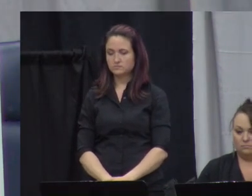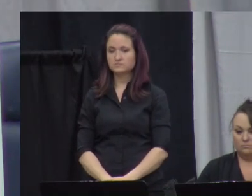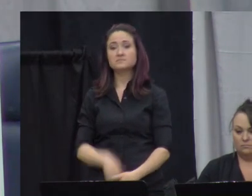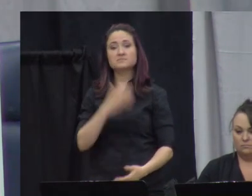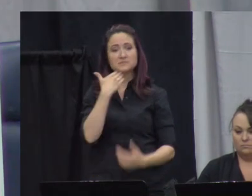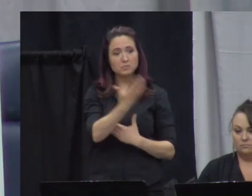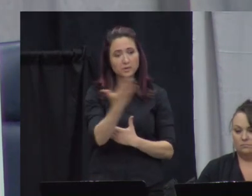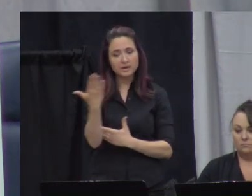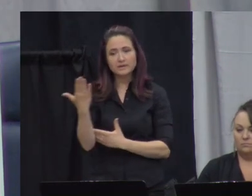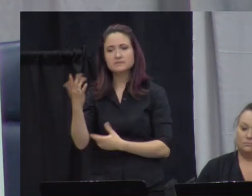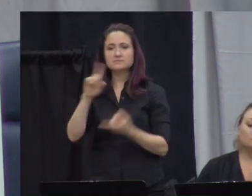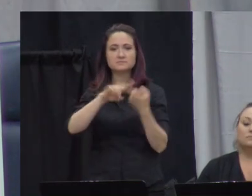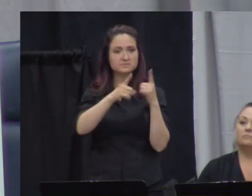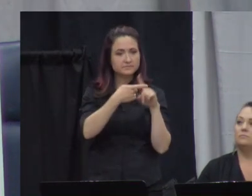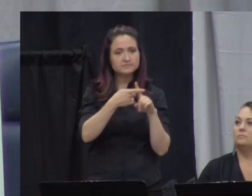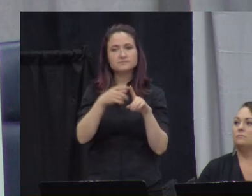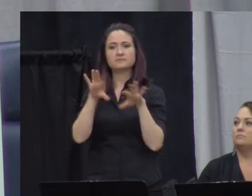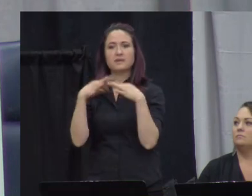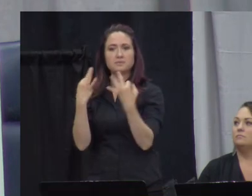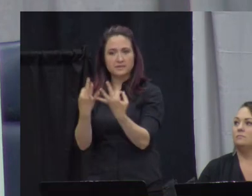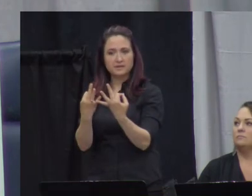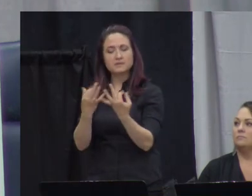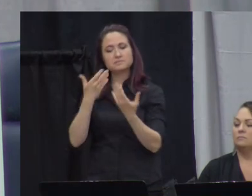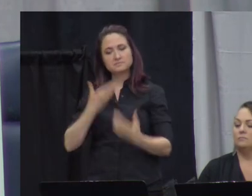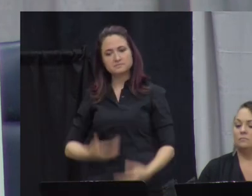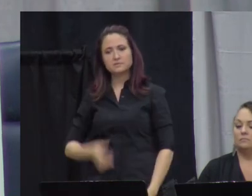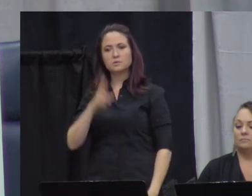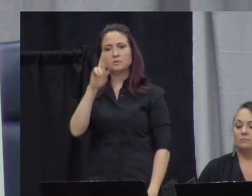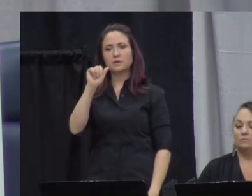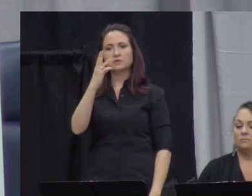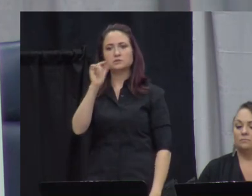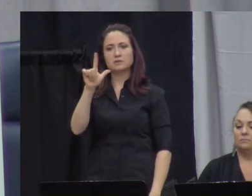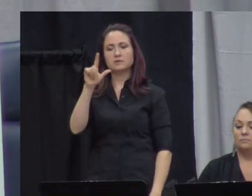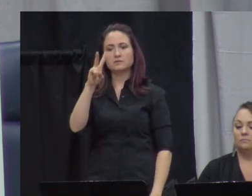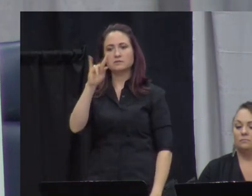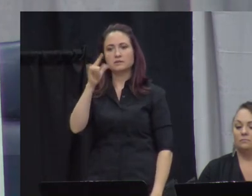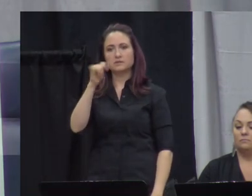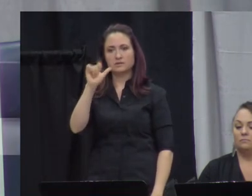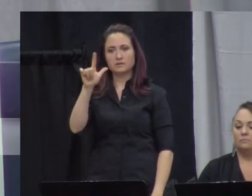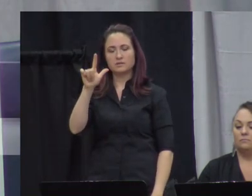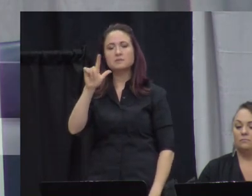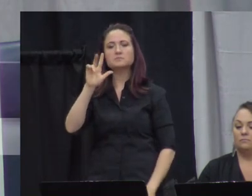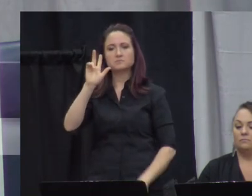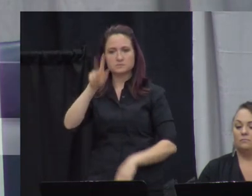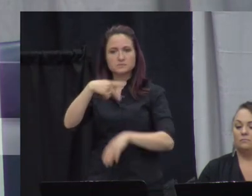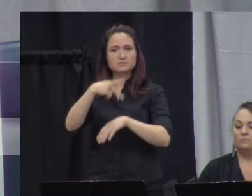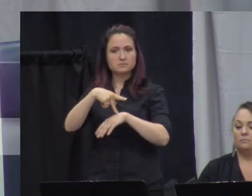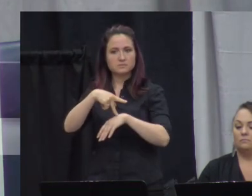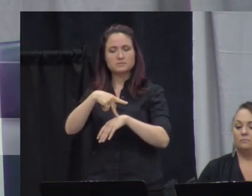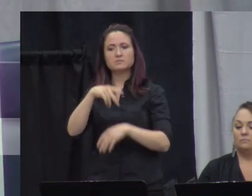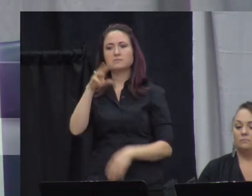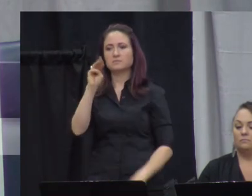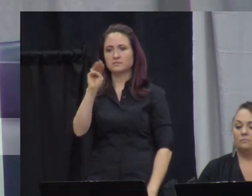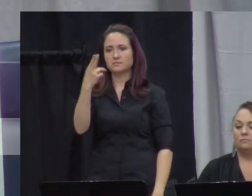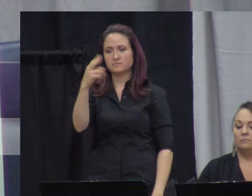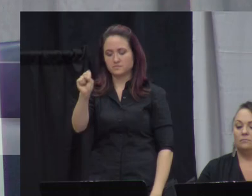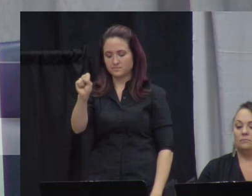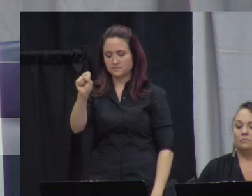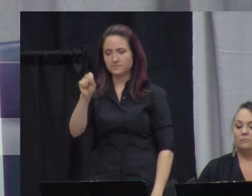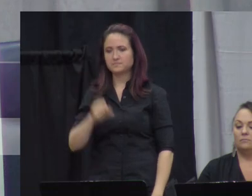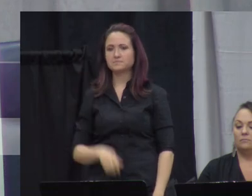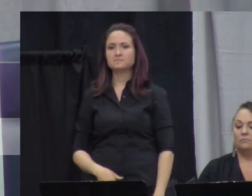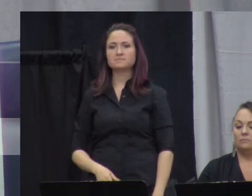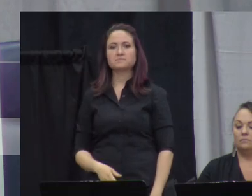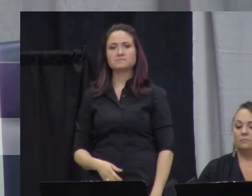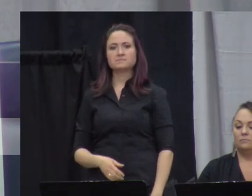Good morning, friends and family. I am Rachel Vigil, and I am the proud principal of Manzano High School. Please